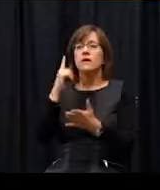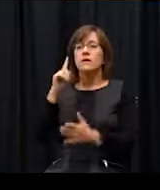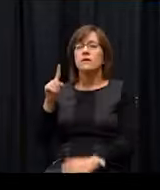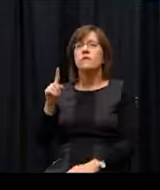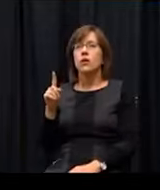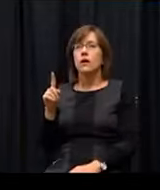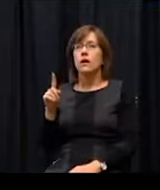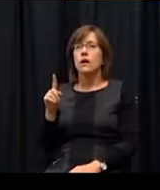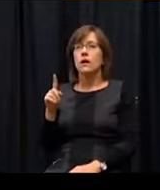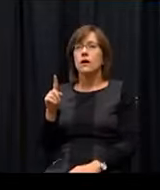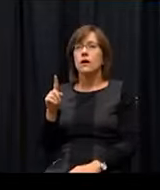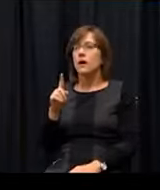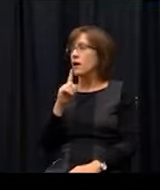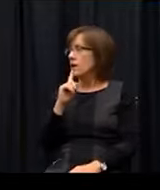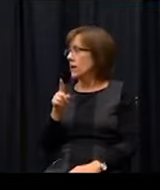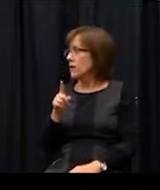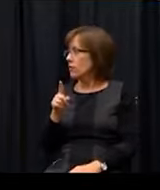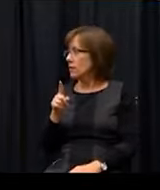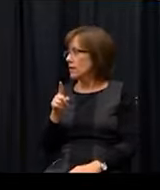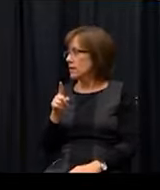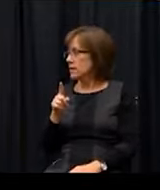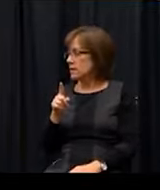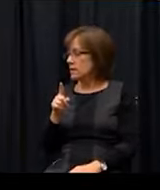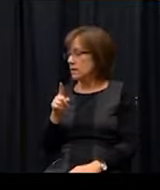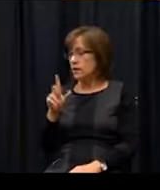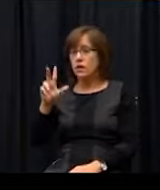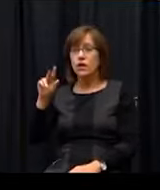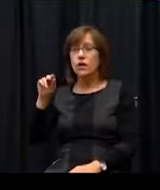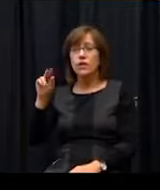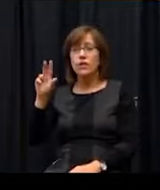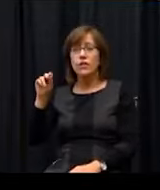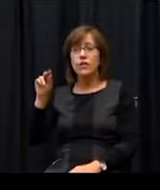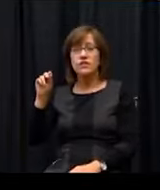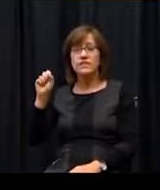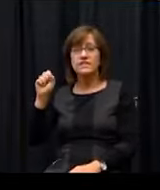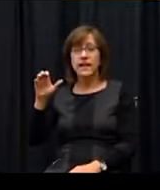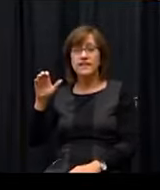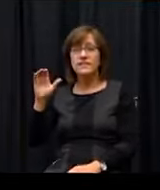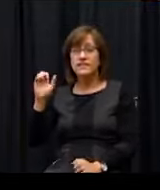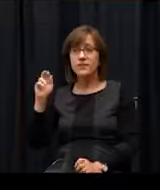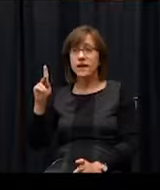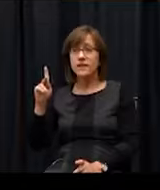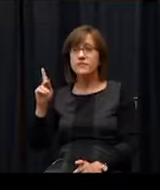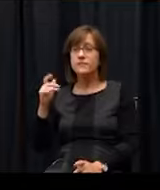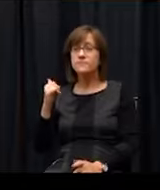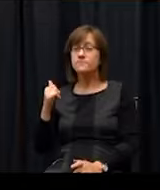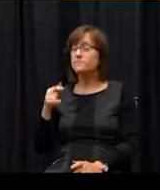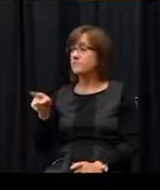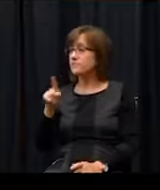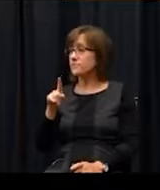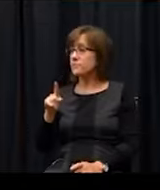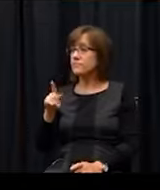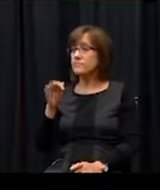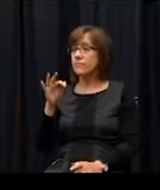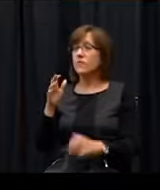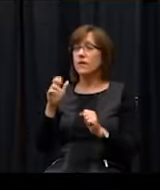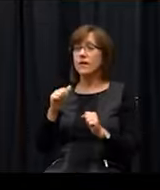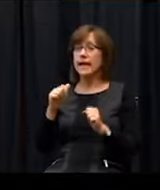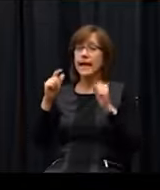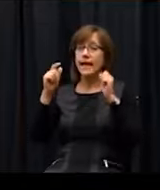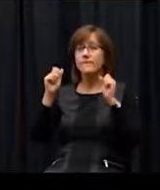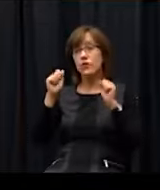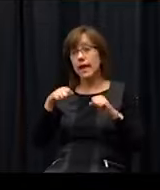for literally 30 seconds, like not that long. Okay, so I just want you, and if you can, shut